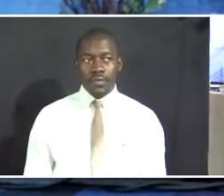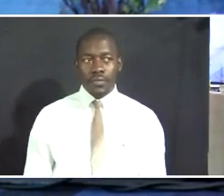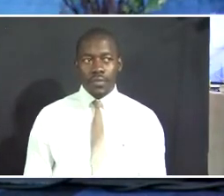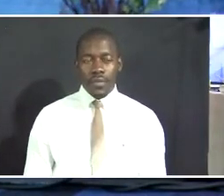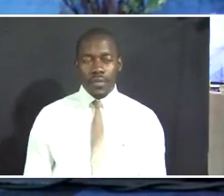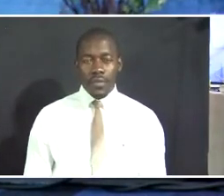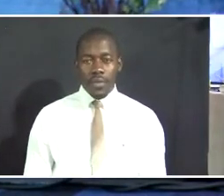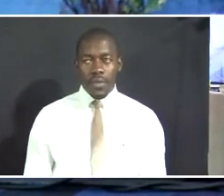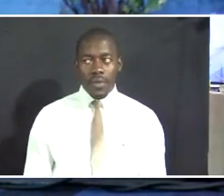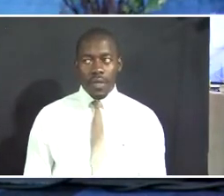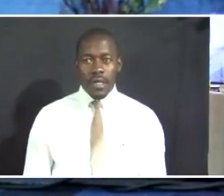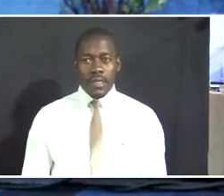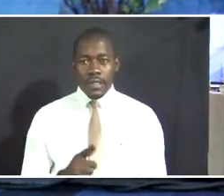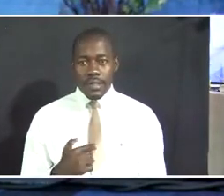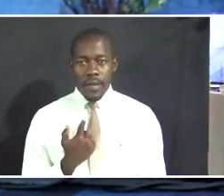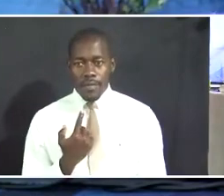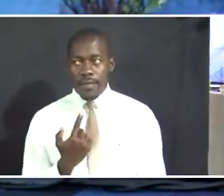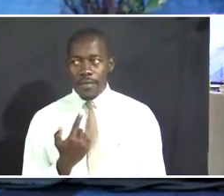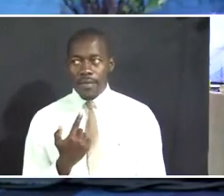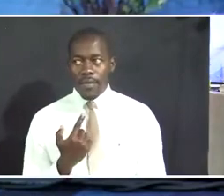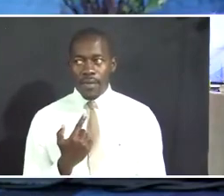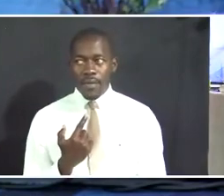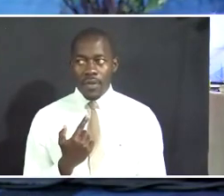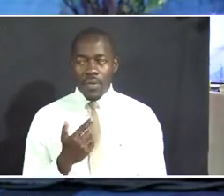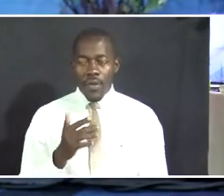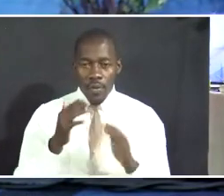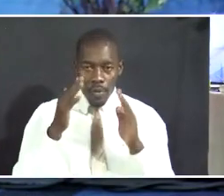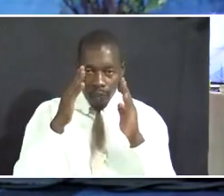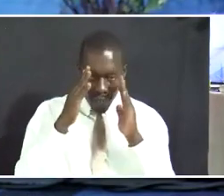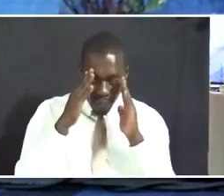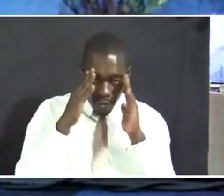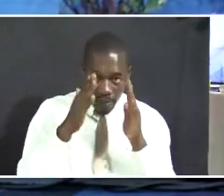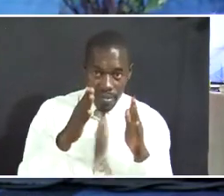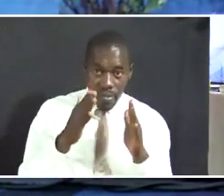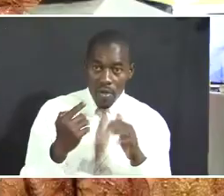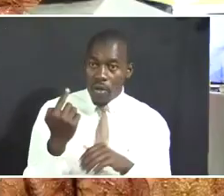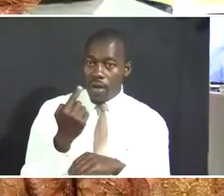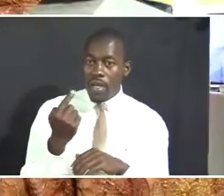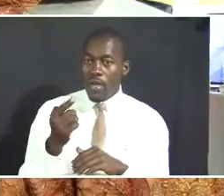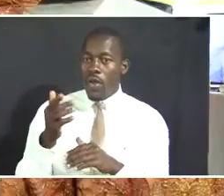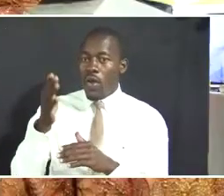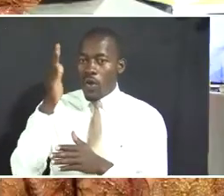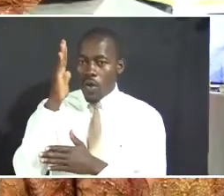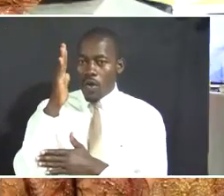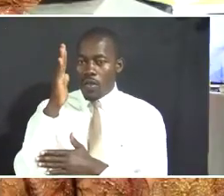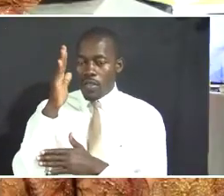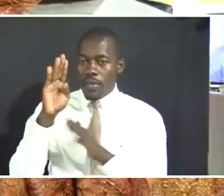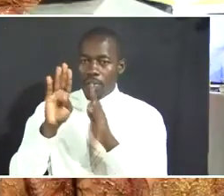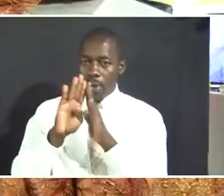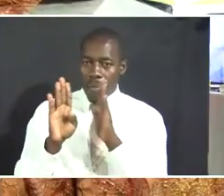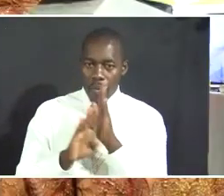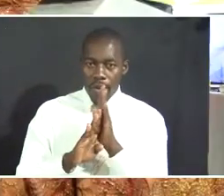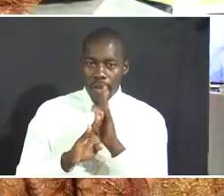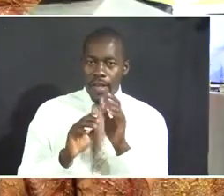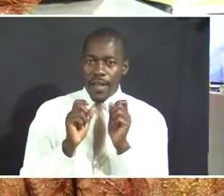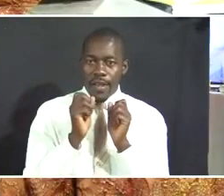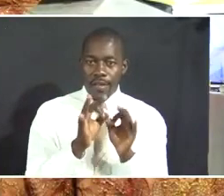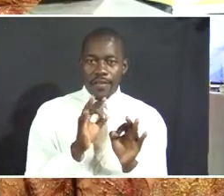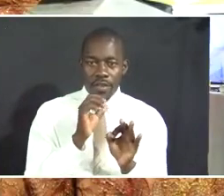take that everything that is not in conformity with the Bible is not true